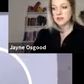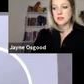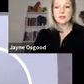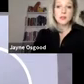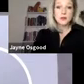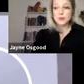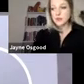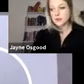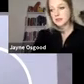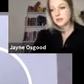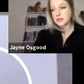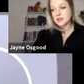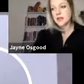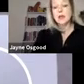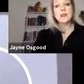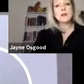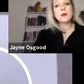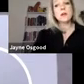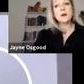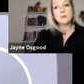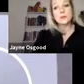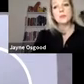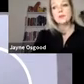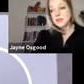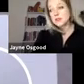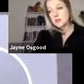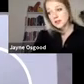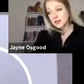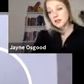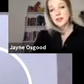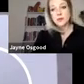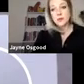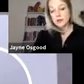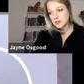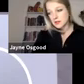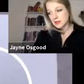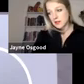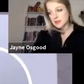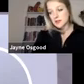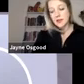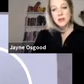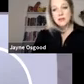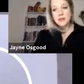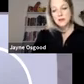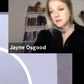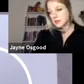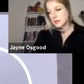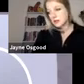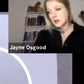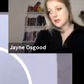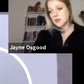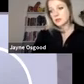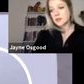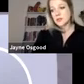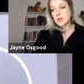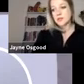to consider renewed possibilities that might come from returning, in the Berardian sense, to foundational